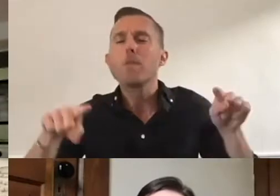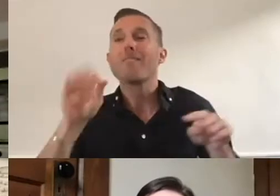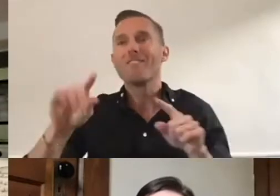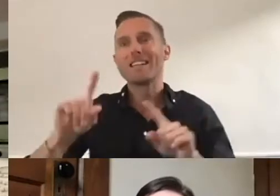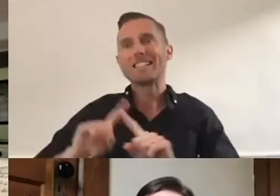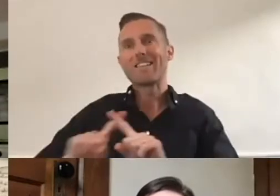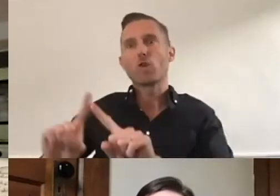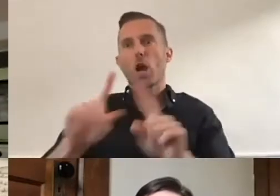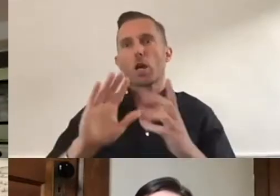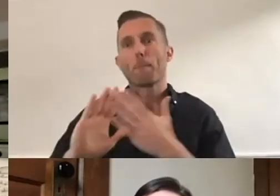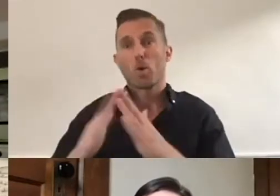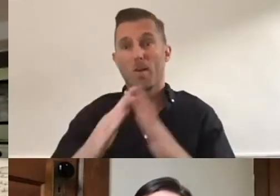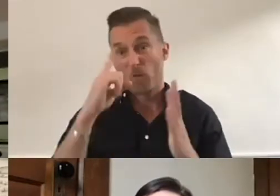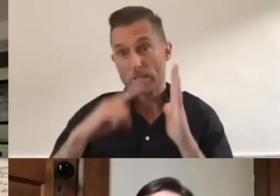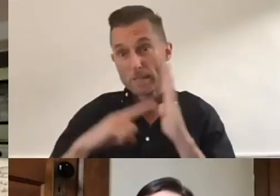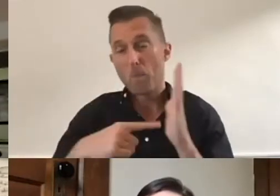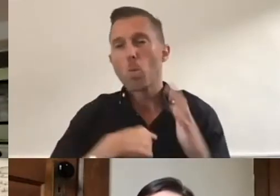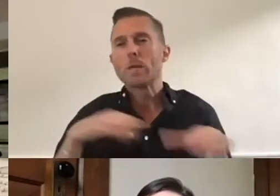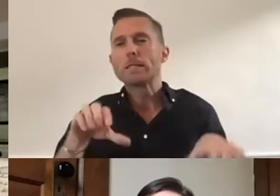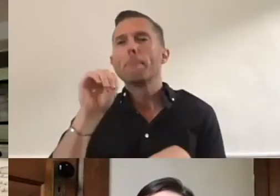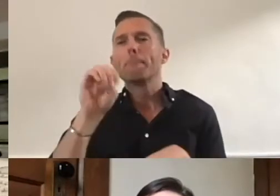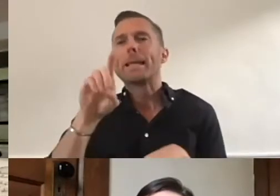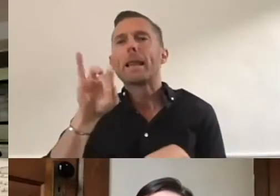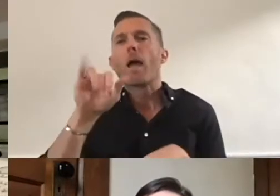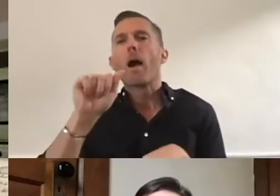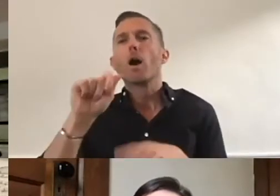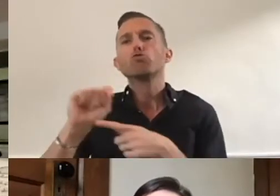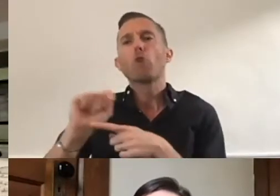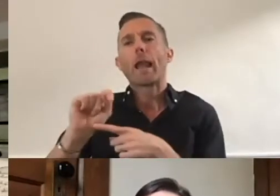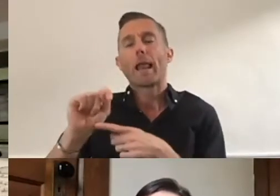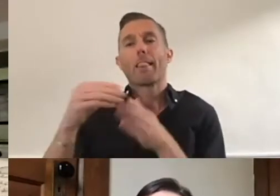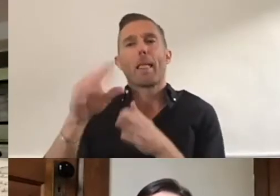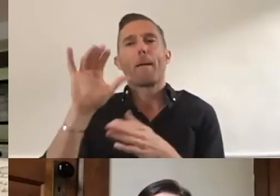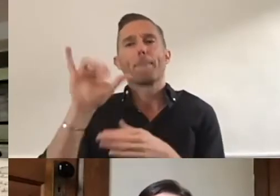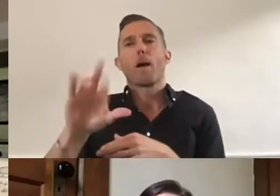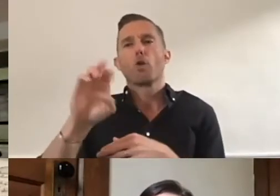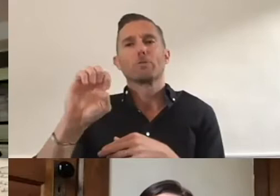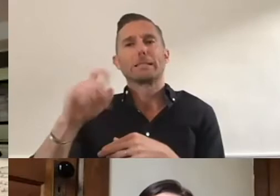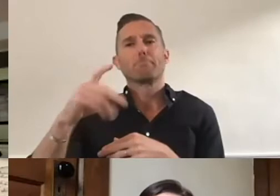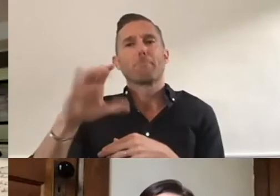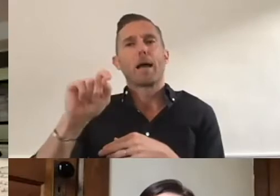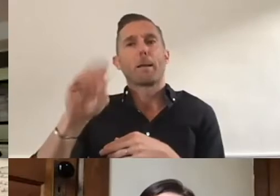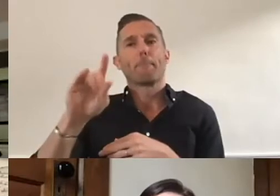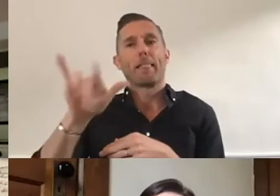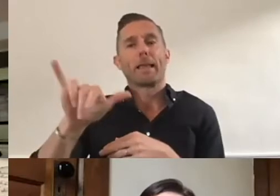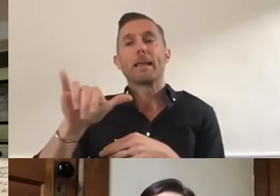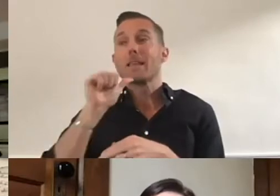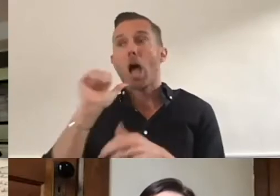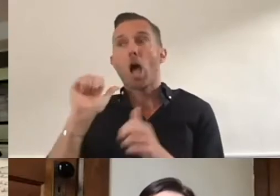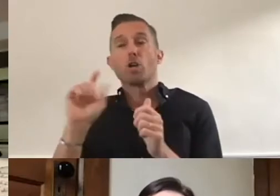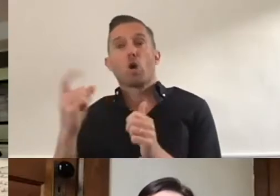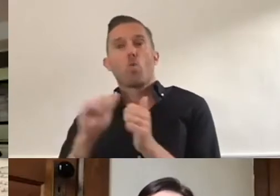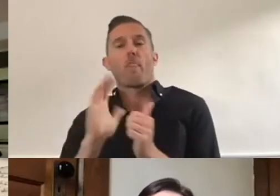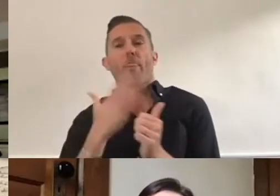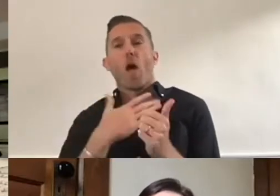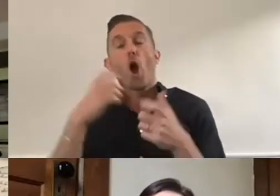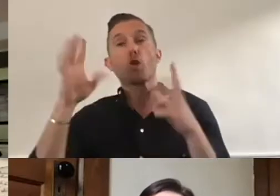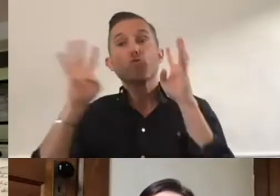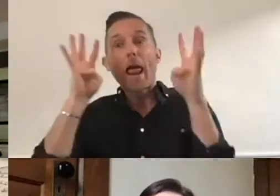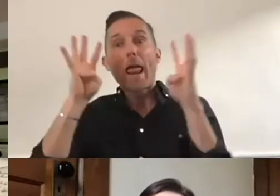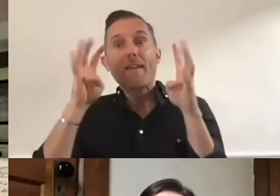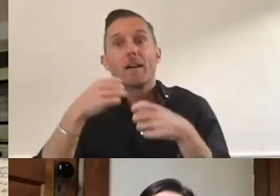an example, we did a media training that was led by RespectAbility, not just with our creative executives, but with our showrunners, to talk